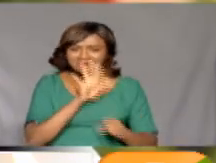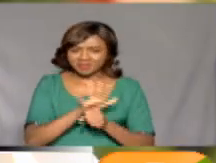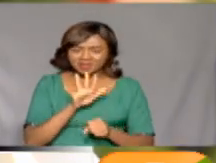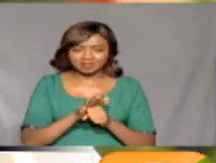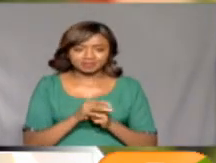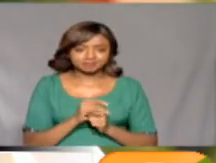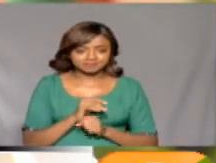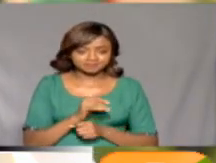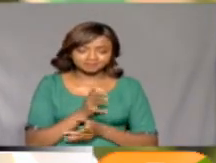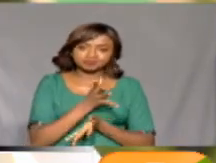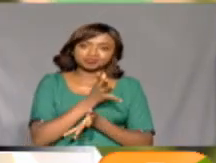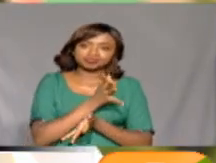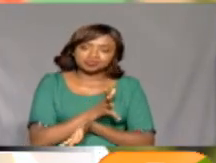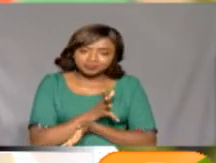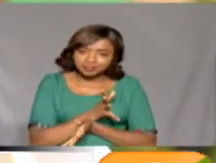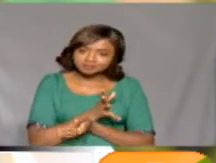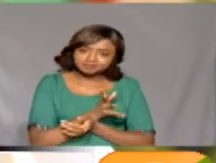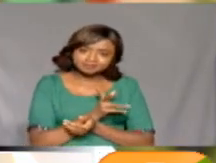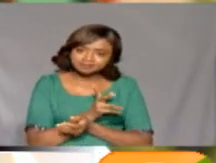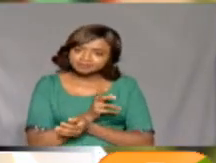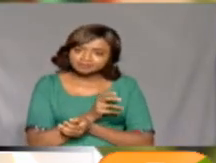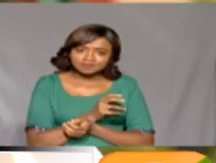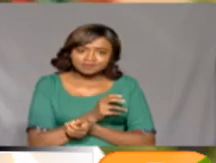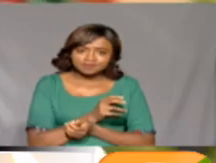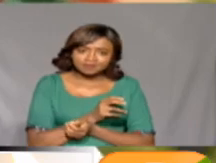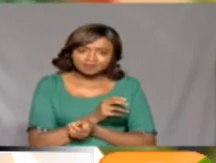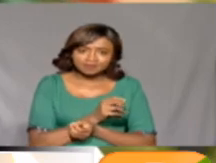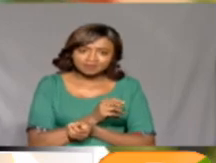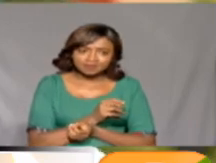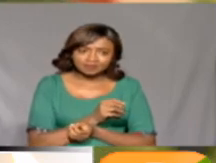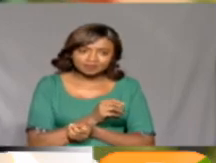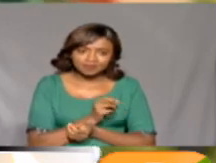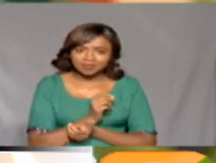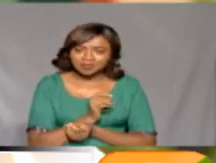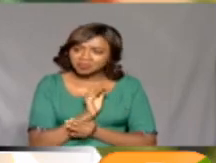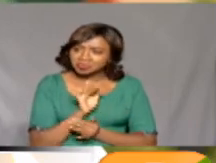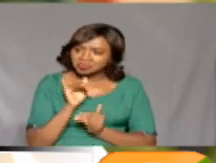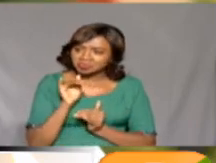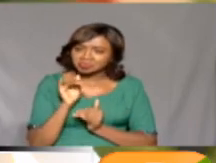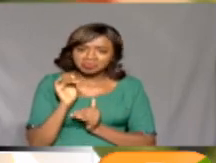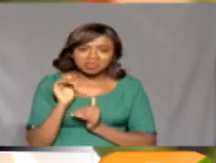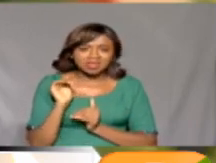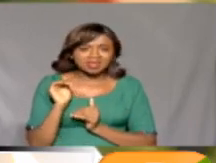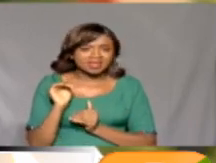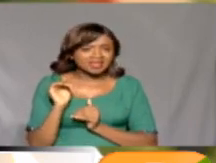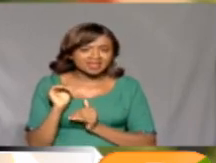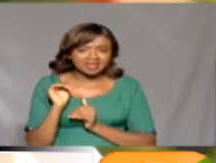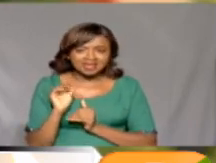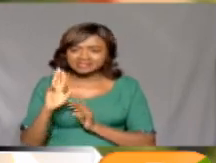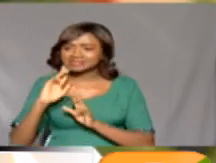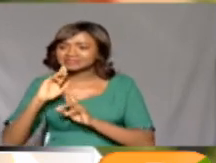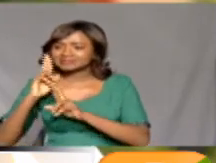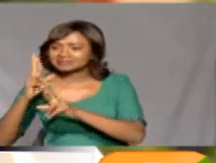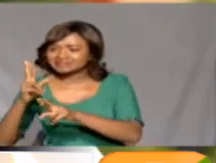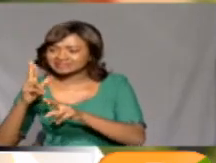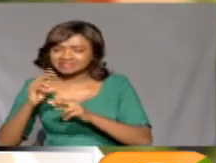So we are in, Kamotho had left, you know, others, there were many people here.